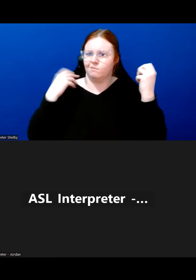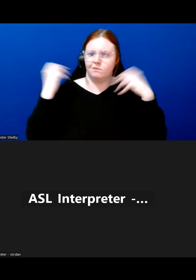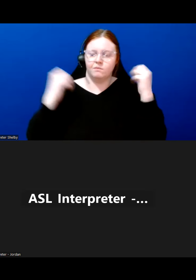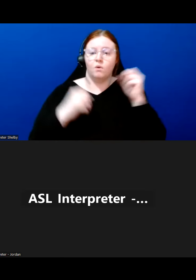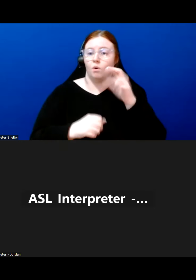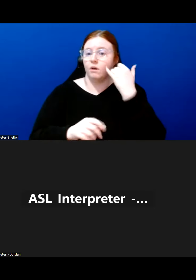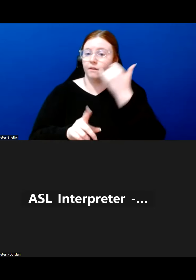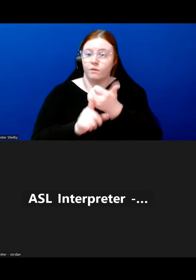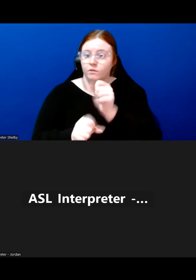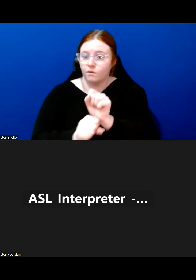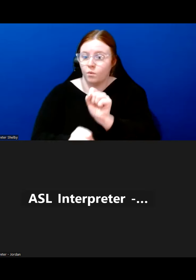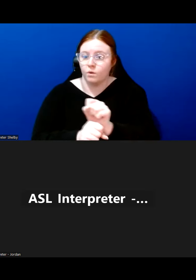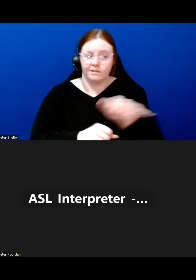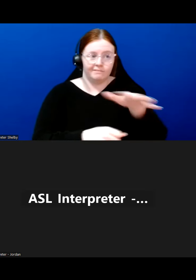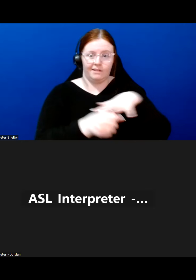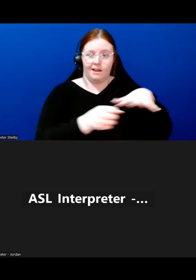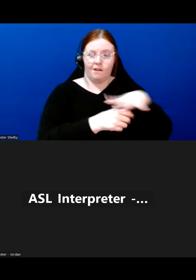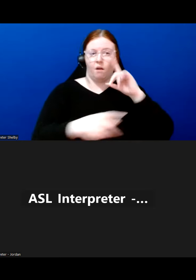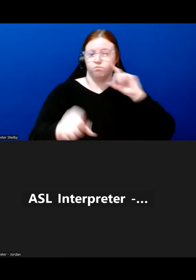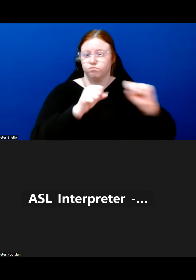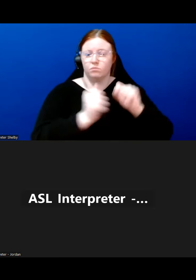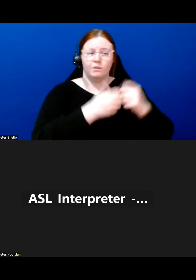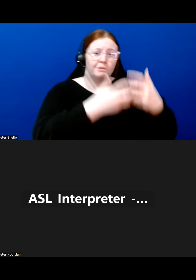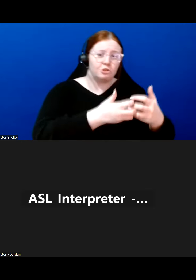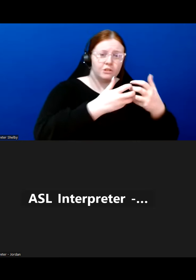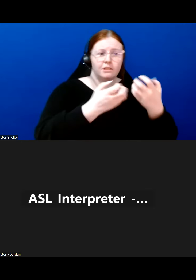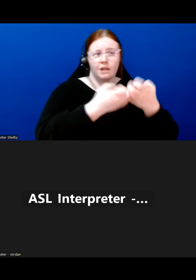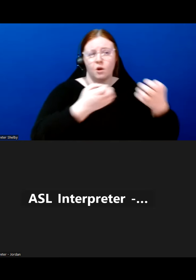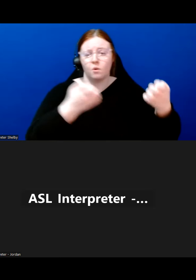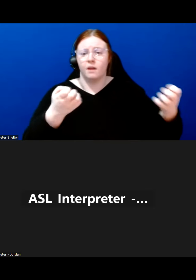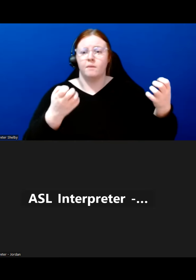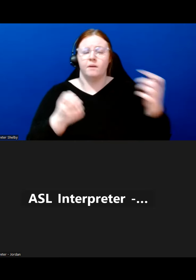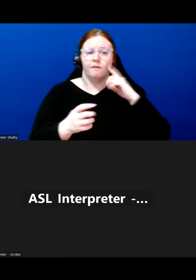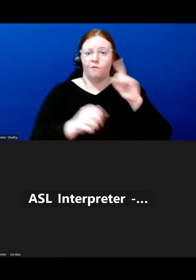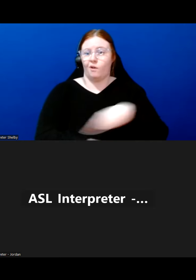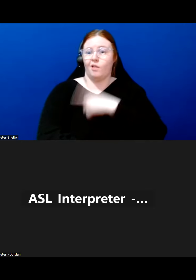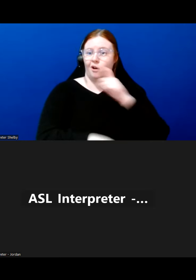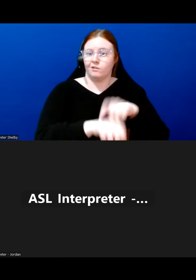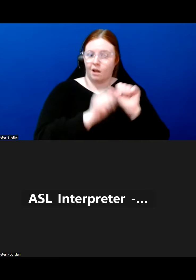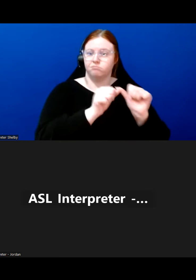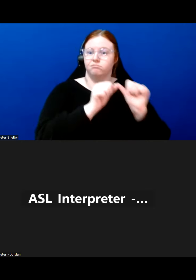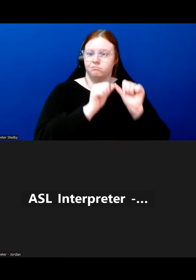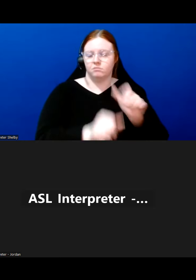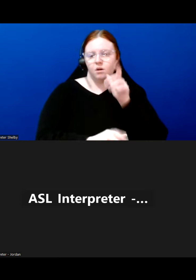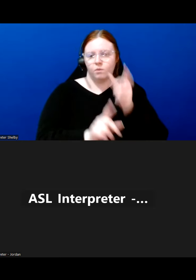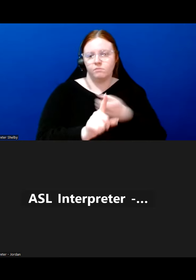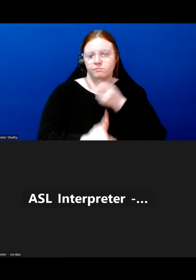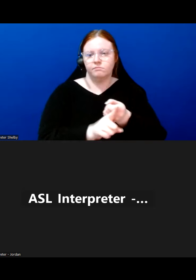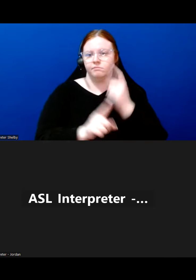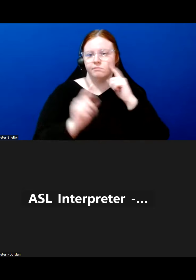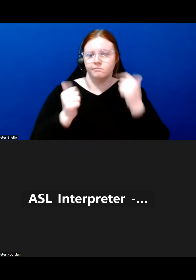working in a loud environment with machinery and equipment for their entire life, that can really have an impact on someone's hearing